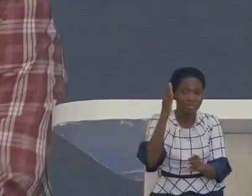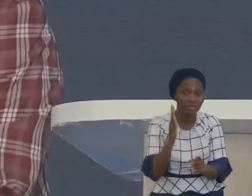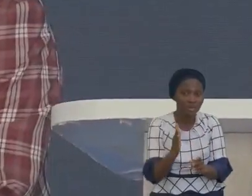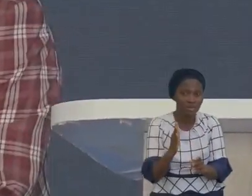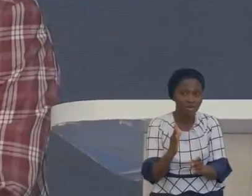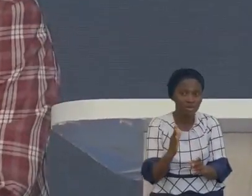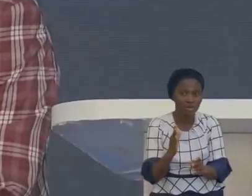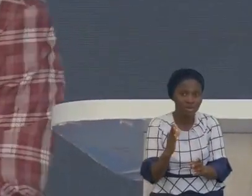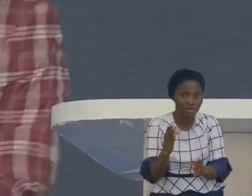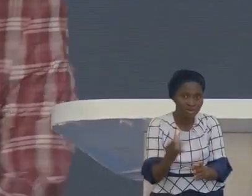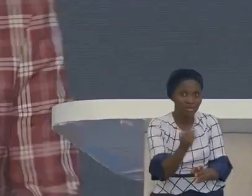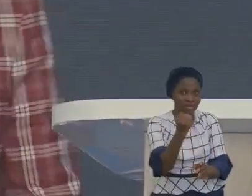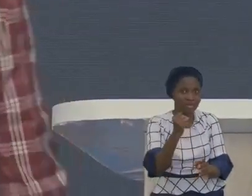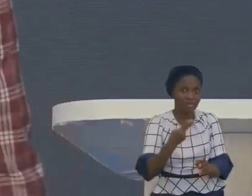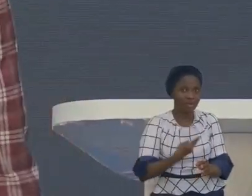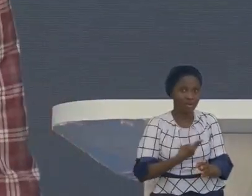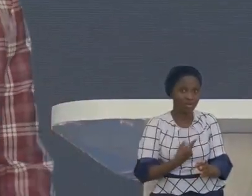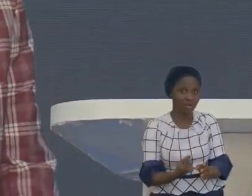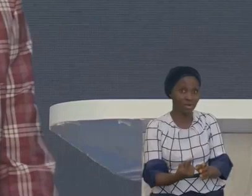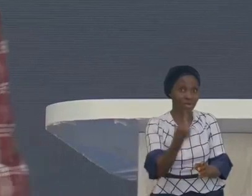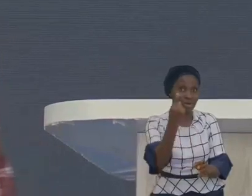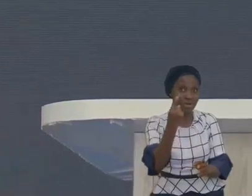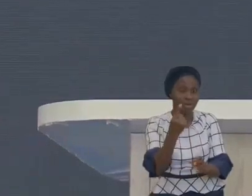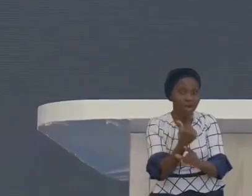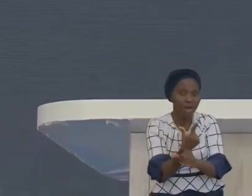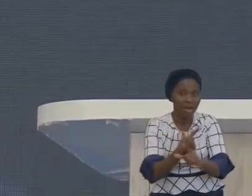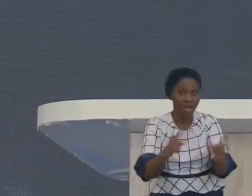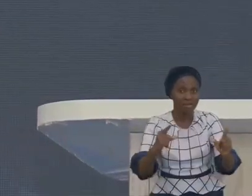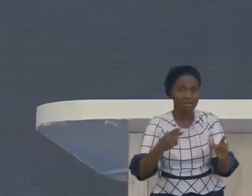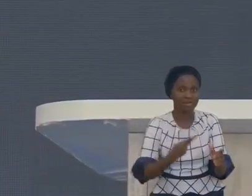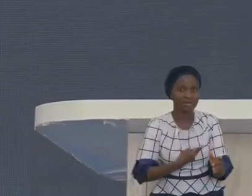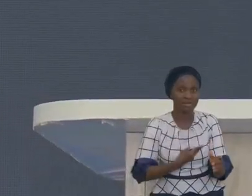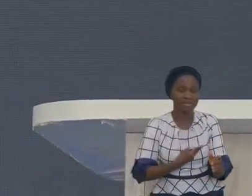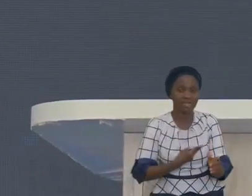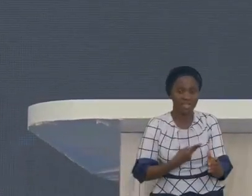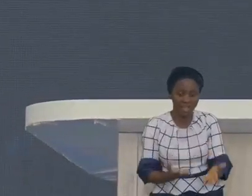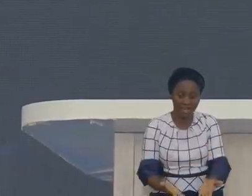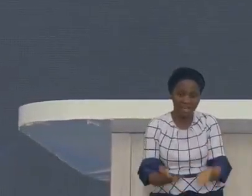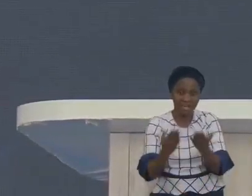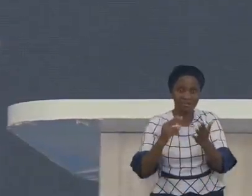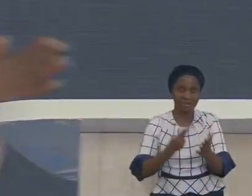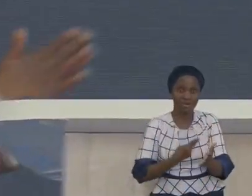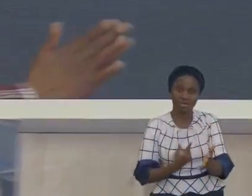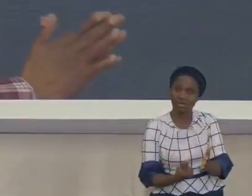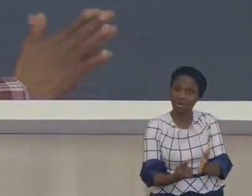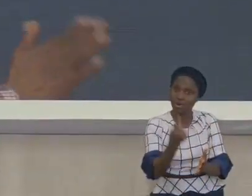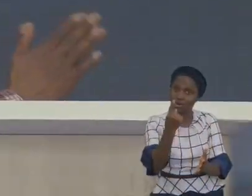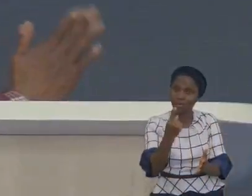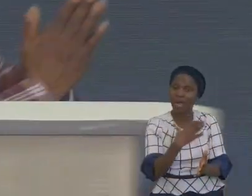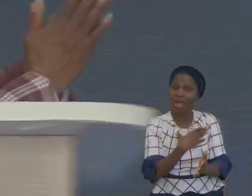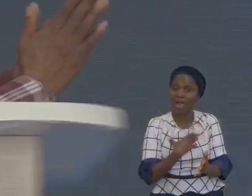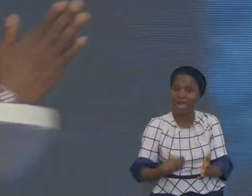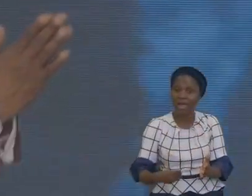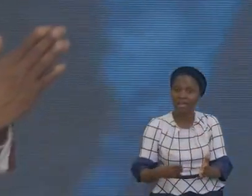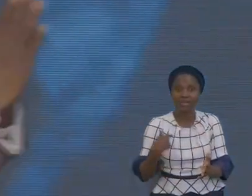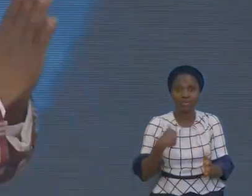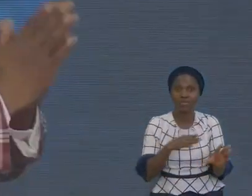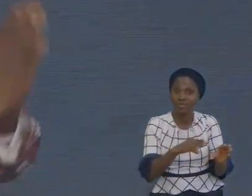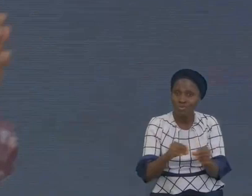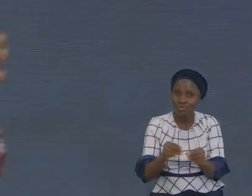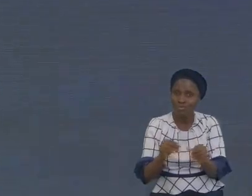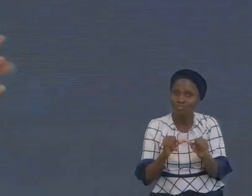He lifts us up. And we move on. That is how